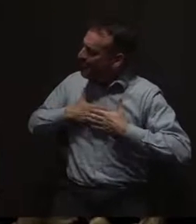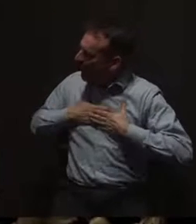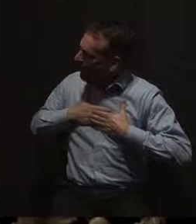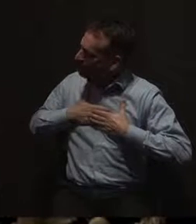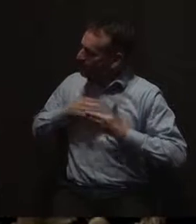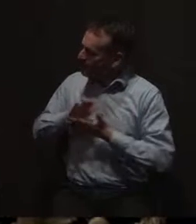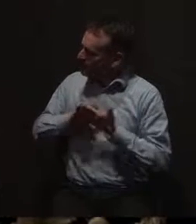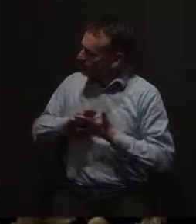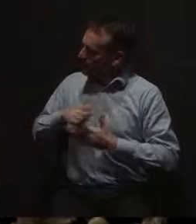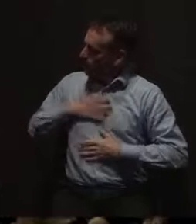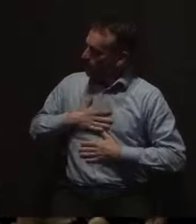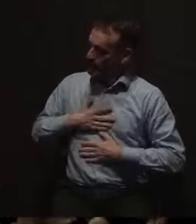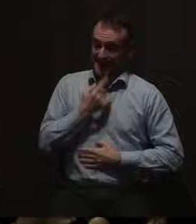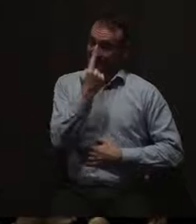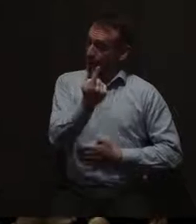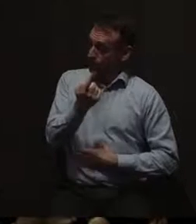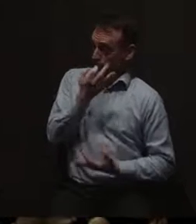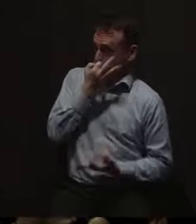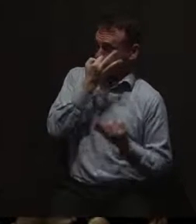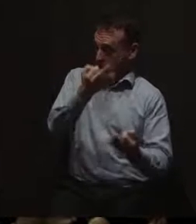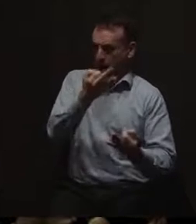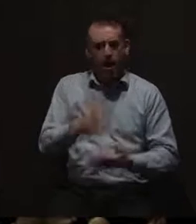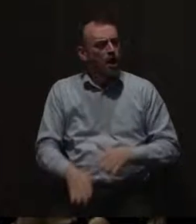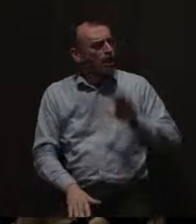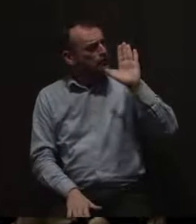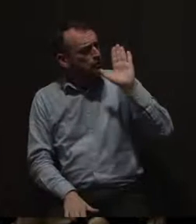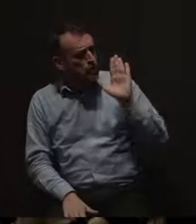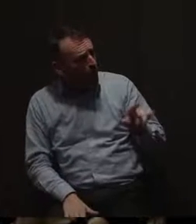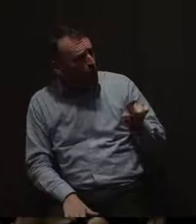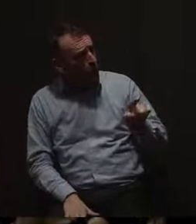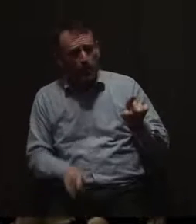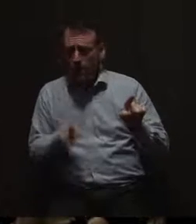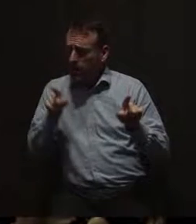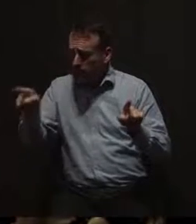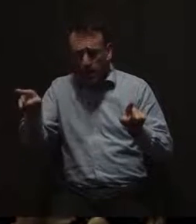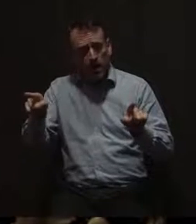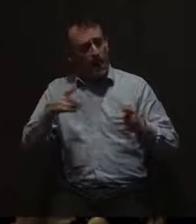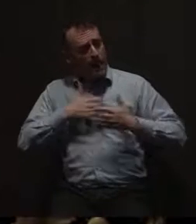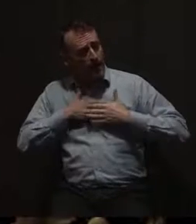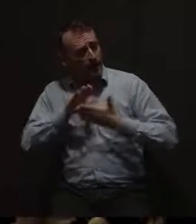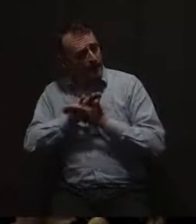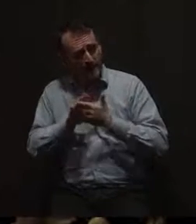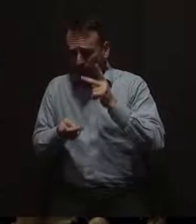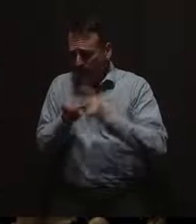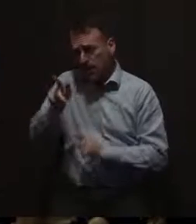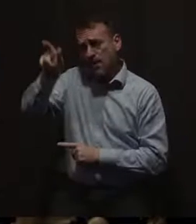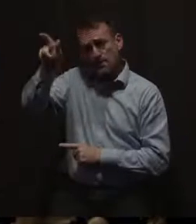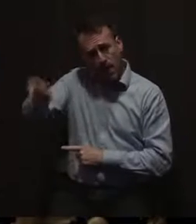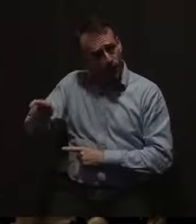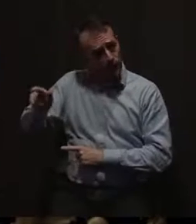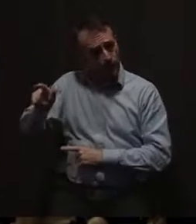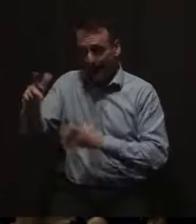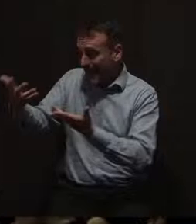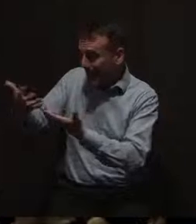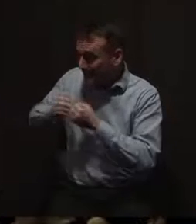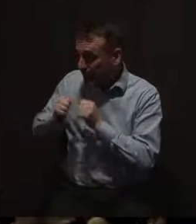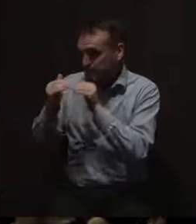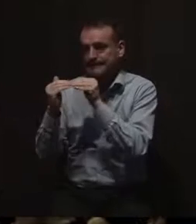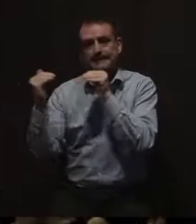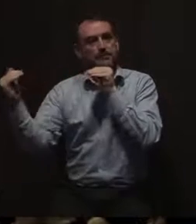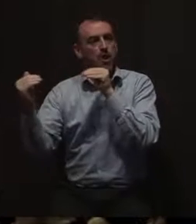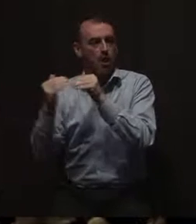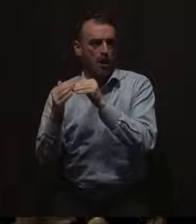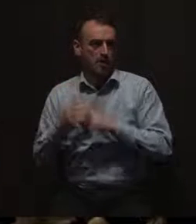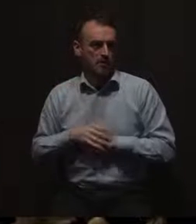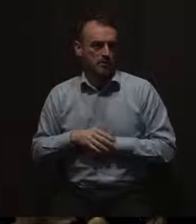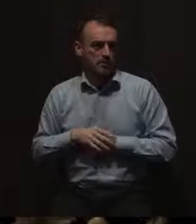plurality. And he says, no, it's the opposite. We want to understand, we want to take somebody else as seriously as we take ourselves. And so he says,